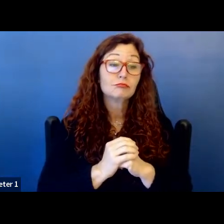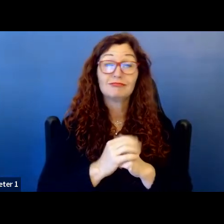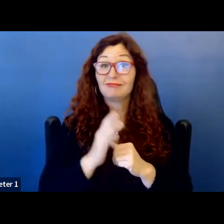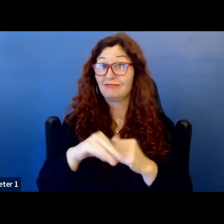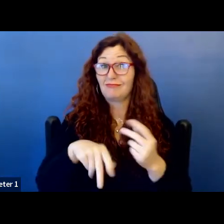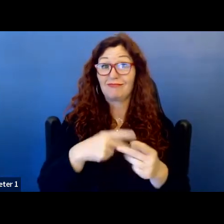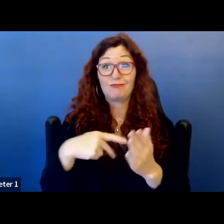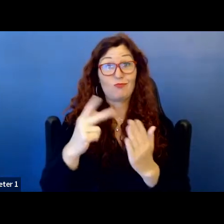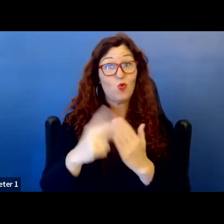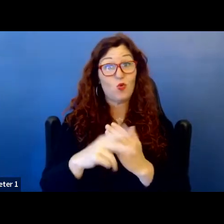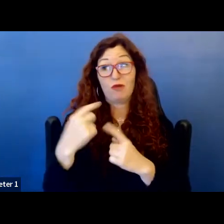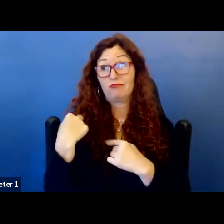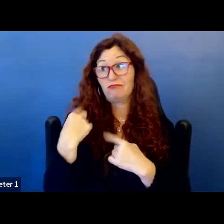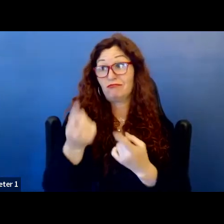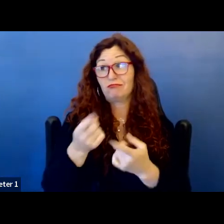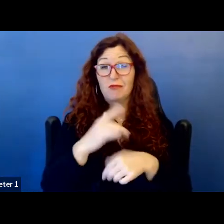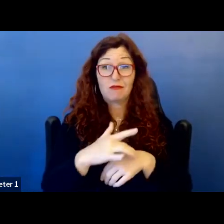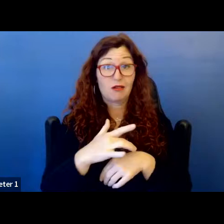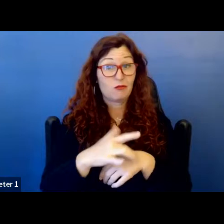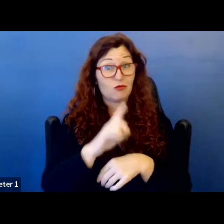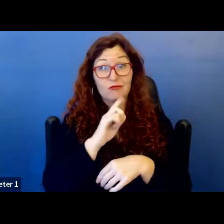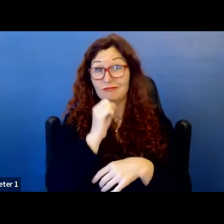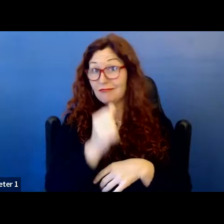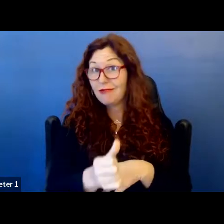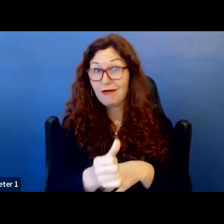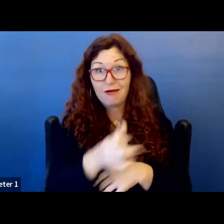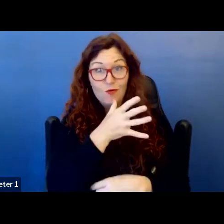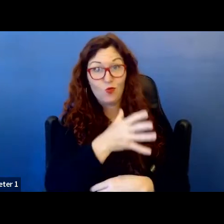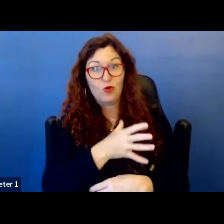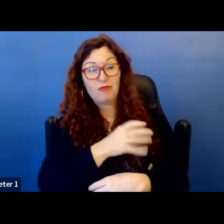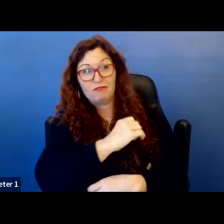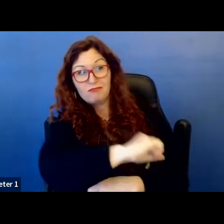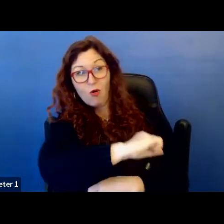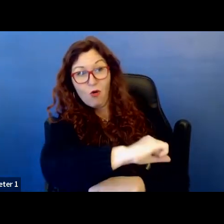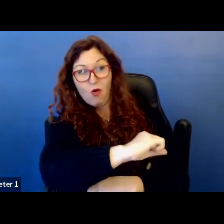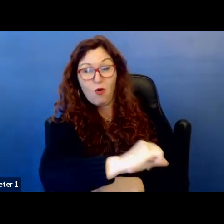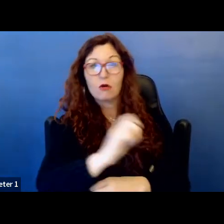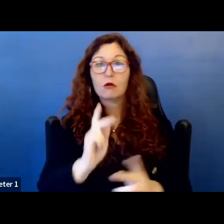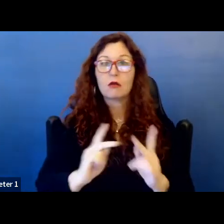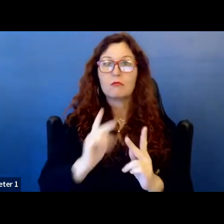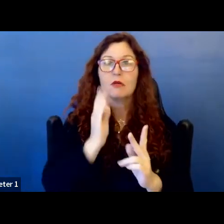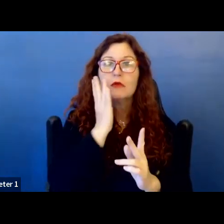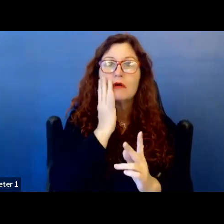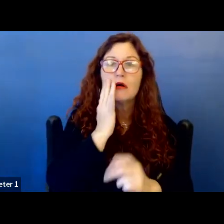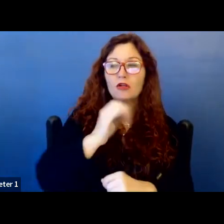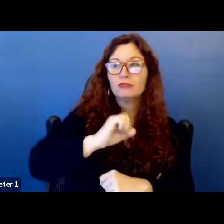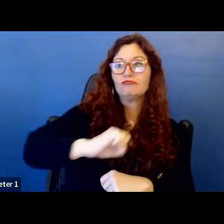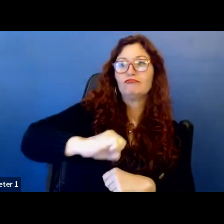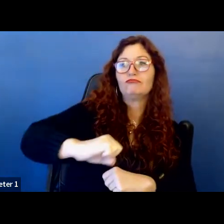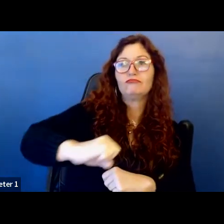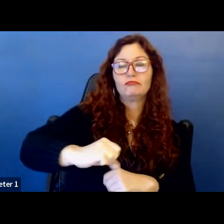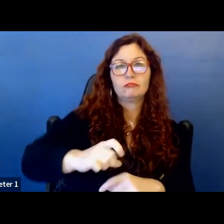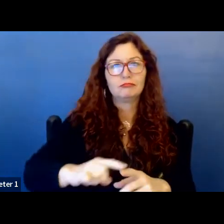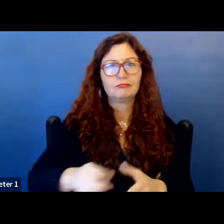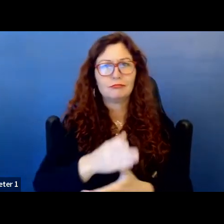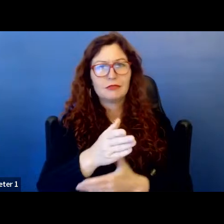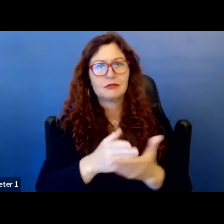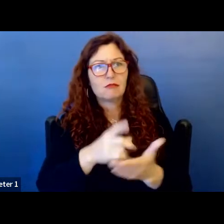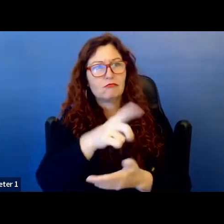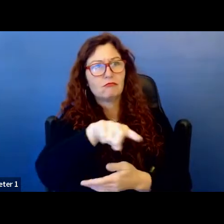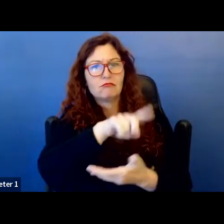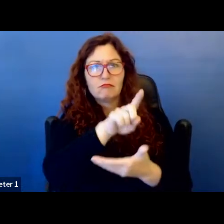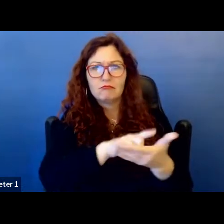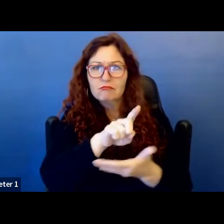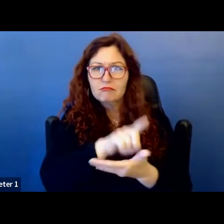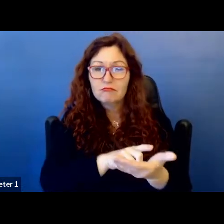available to women and people of color and that's not just because of the actions of one or more discriminatory contractors or even a union leader we know that